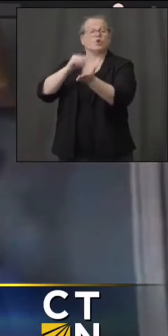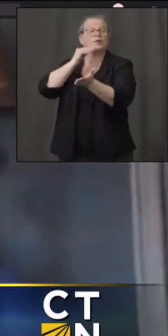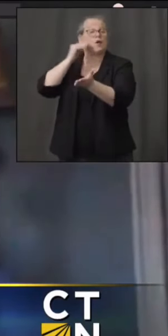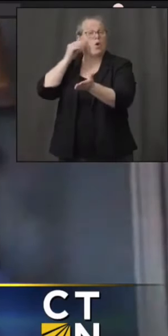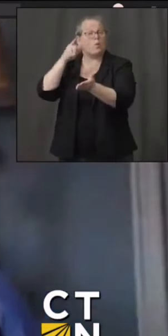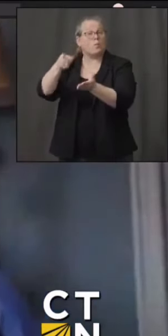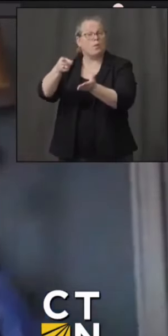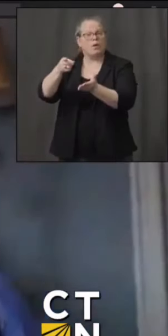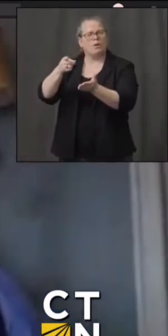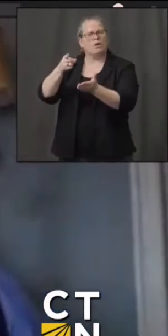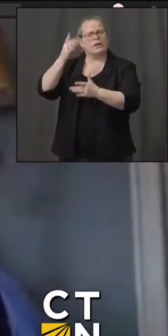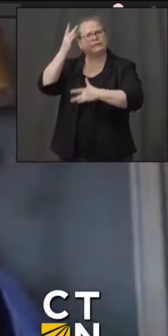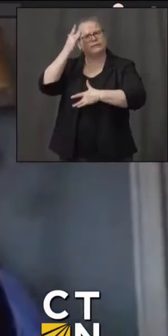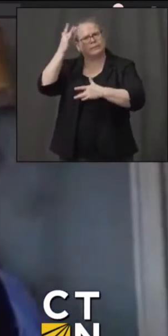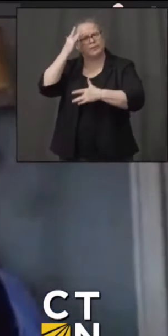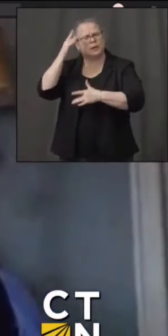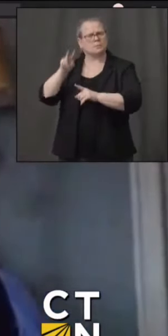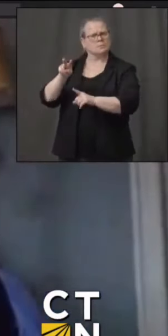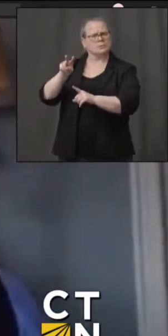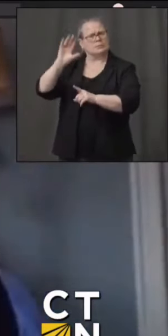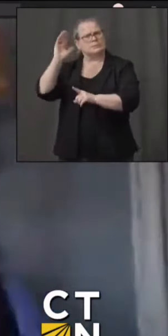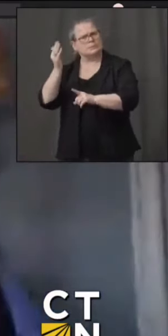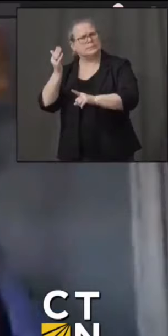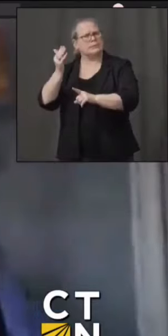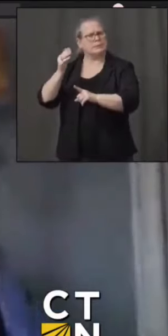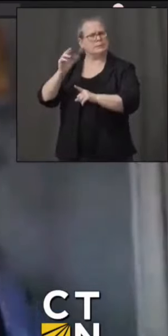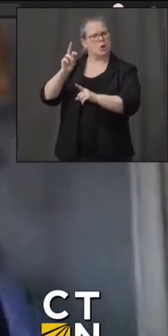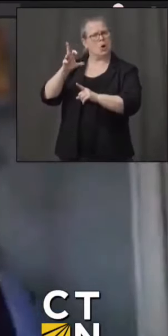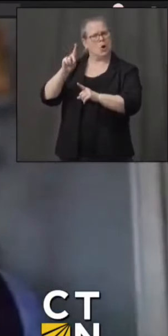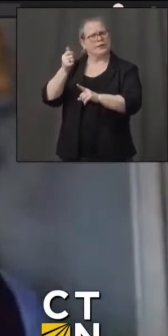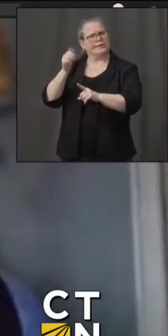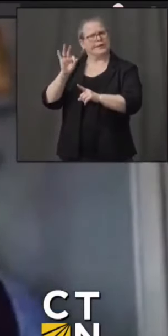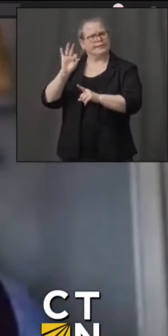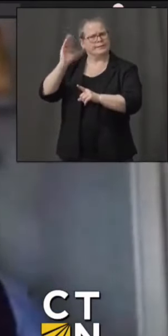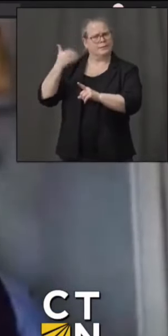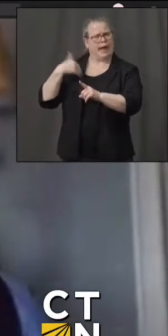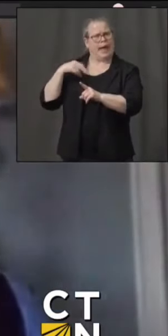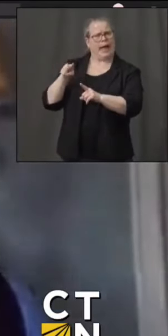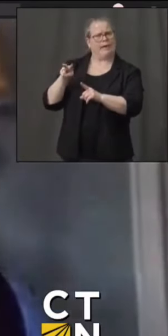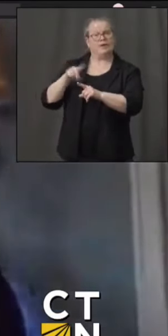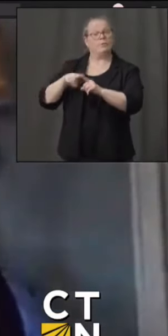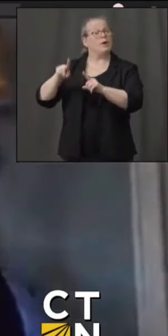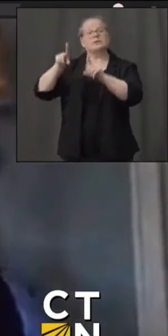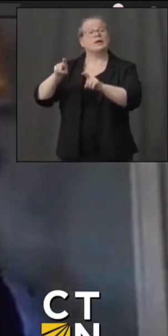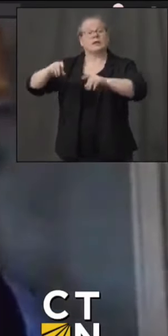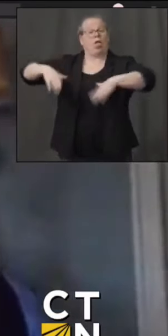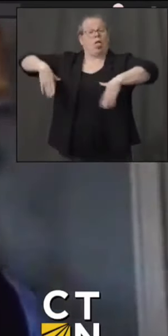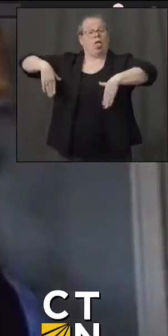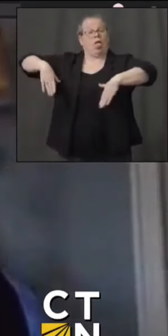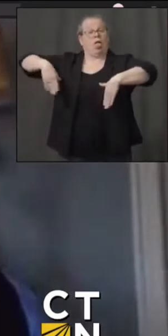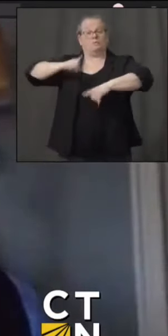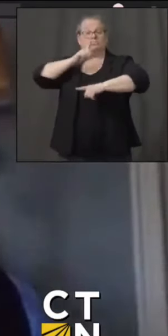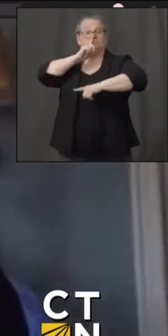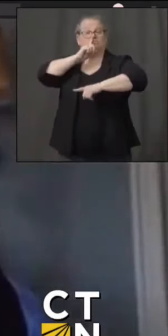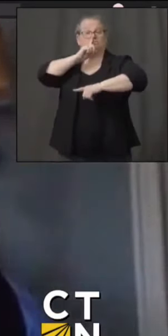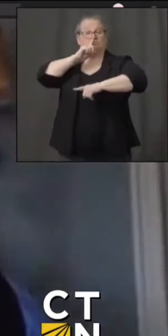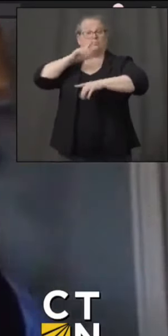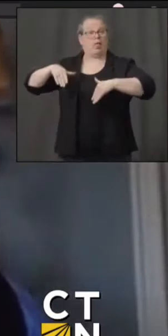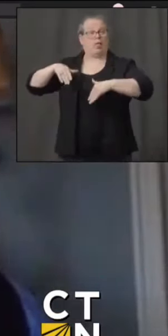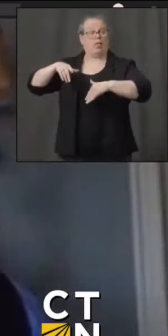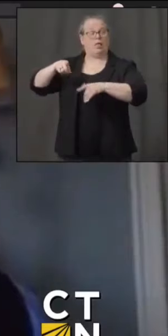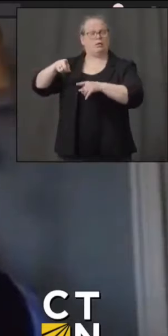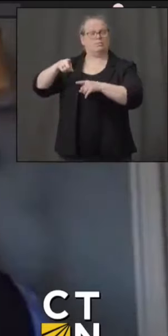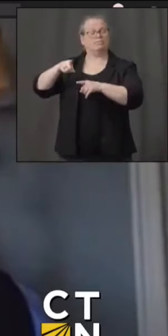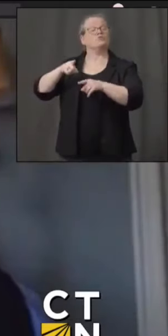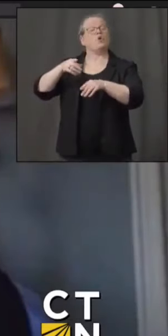suggestive of COVID-19 but have never been tested. And the Office of the Chief Medical Examiner, after an investigation, will